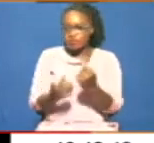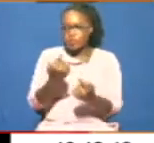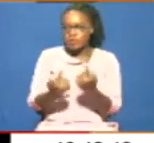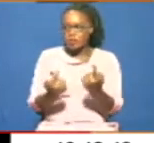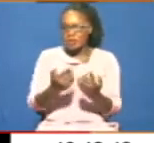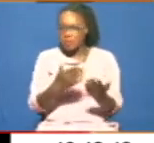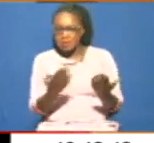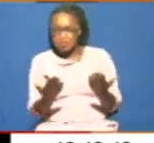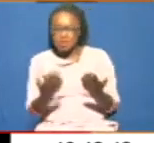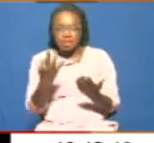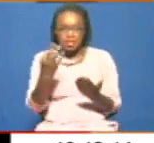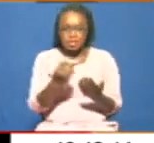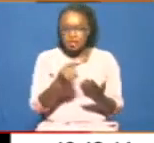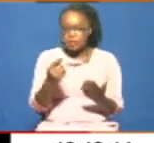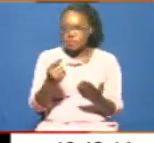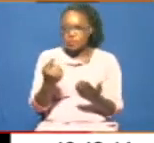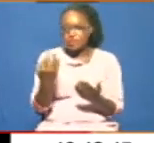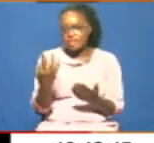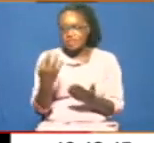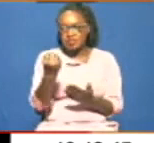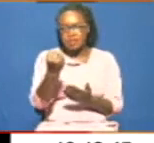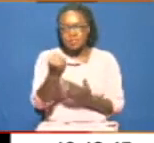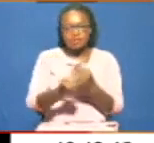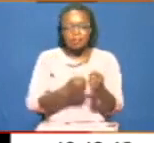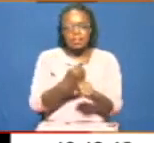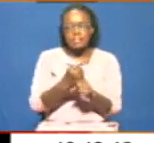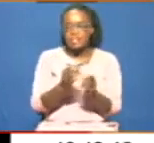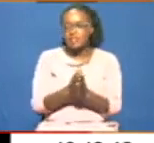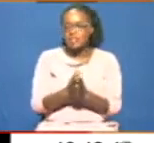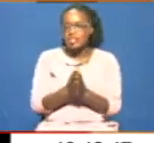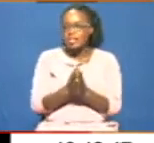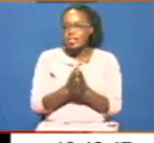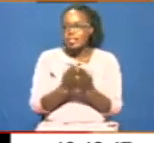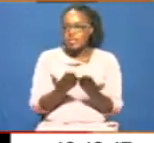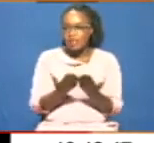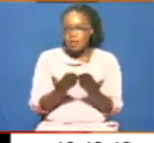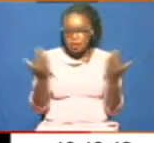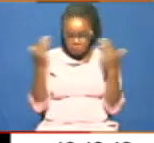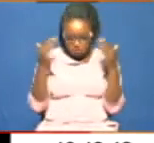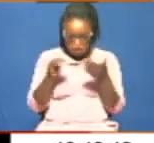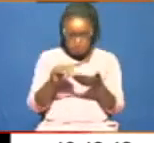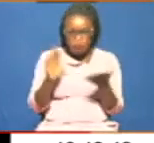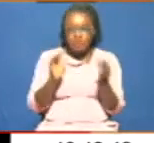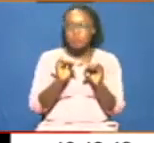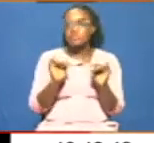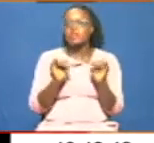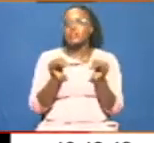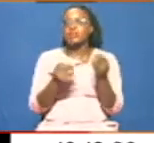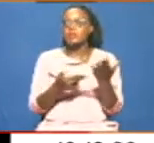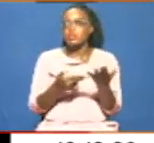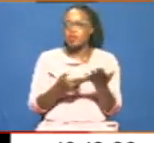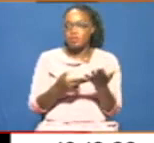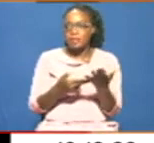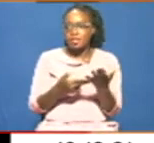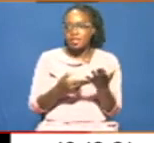years now. And for what we will I'll delve into more is now the newer technologies, and they